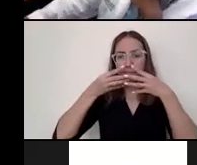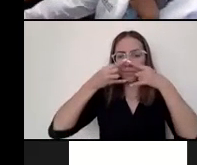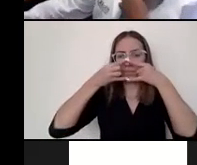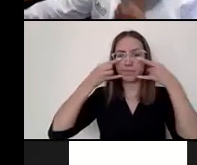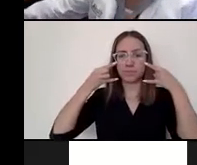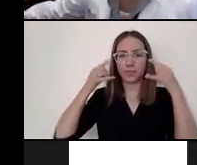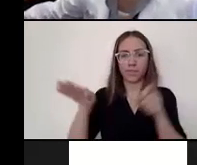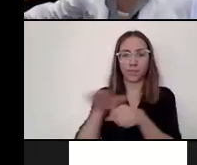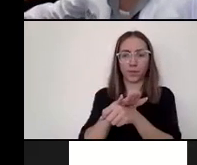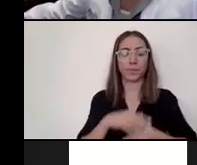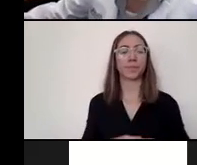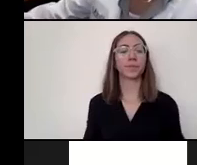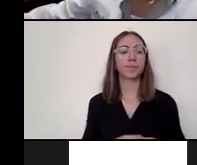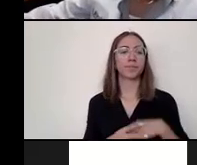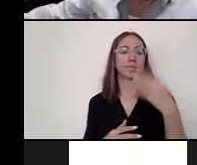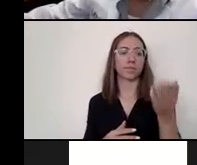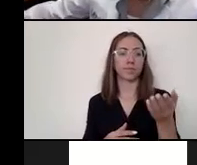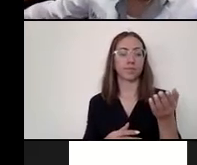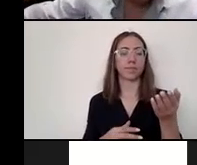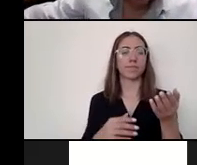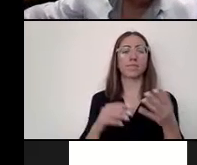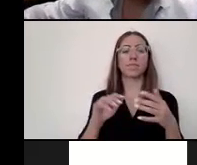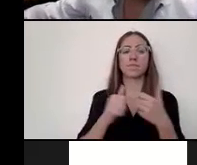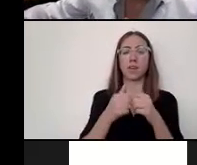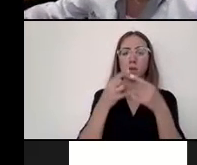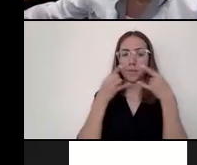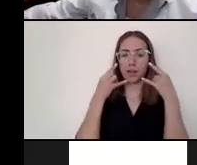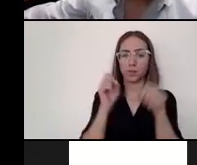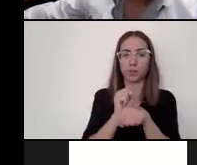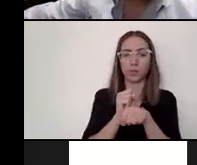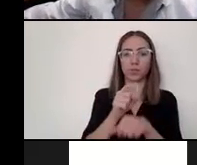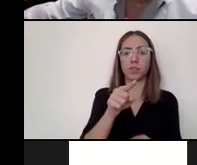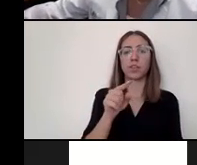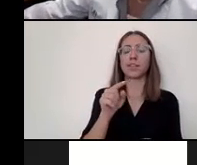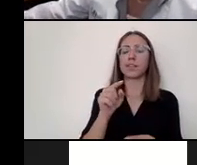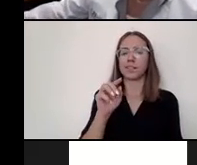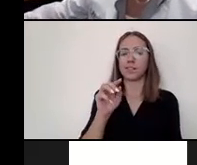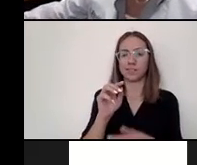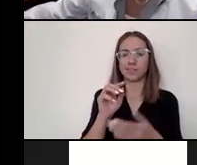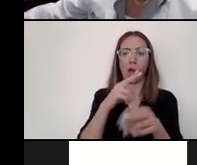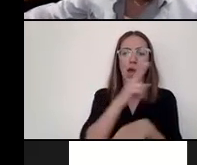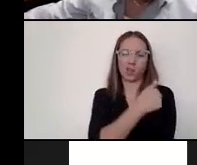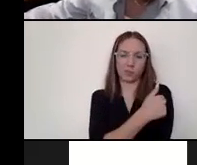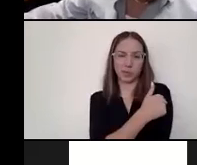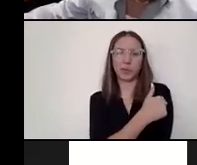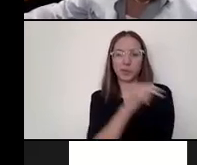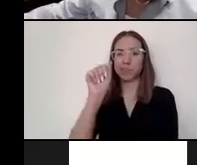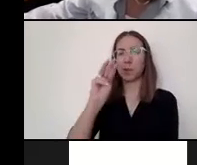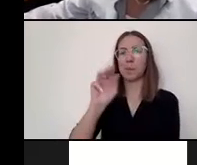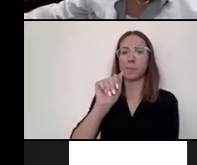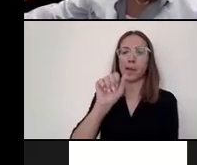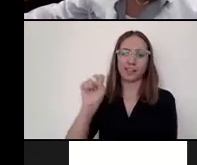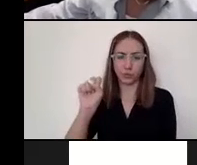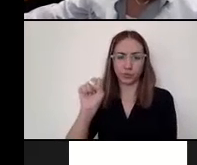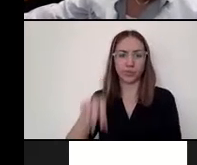Tons of data about mask mandates and how masks work. This is one hospital in Massachusetts. I'll show a couple of slides, but this was before they